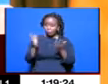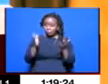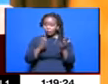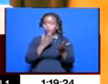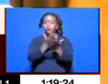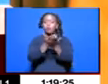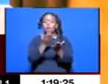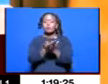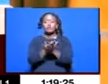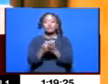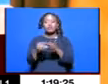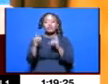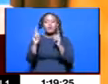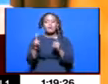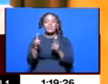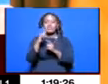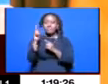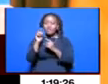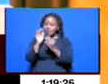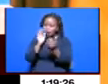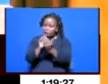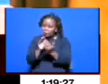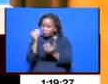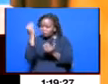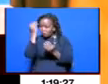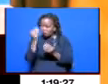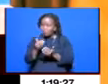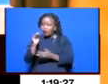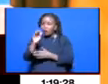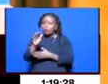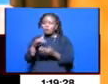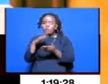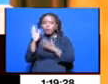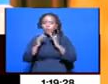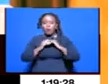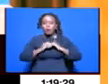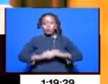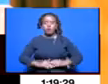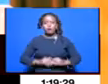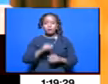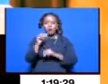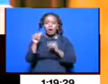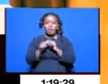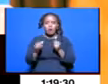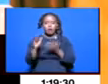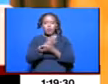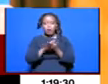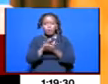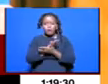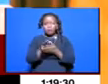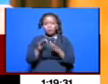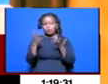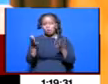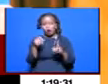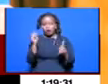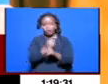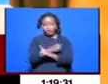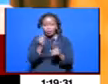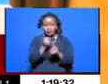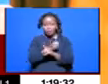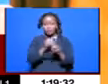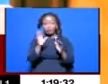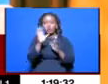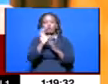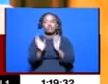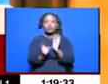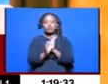to approach the courts seeking relief on the basis of a real or perceived violation of the Constitution.